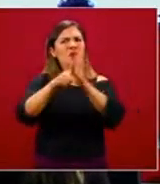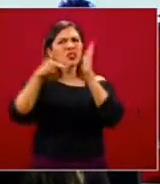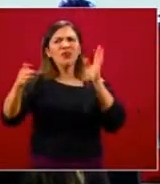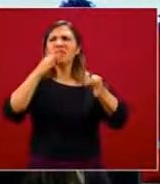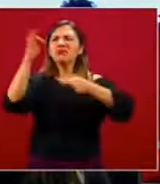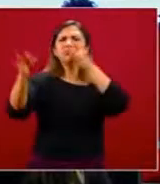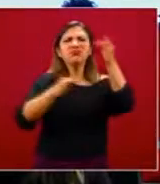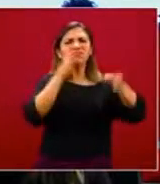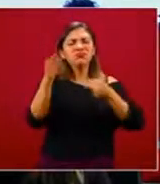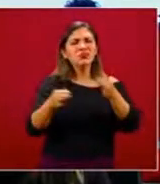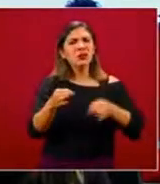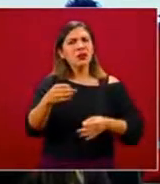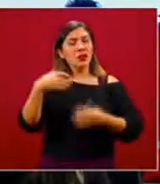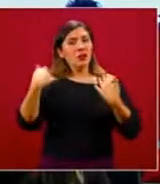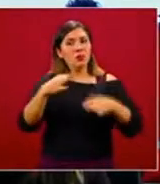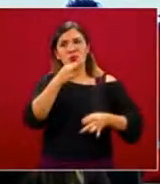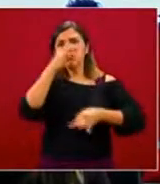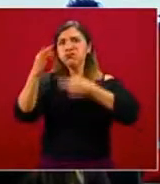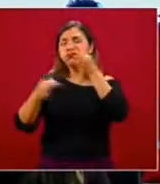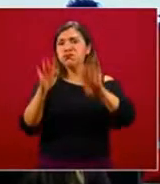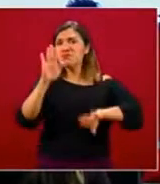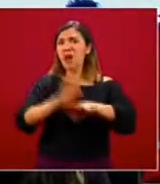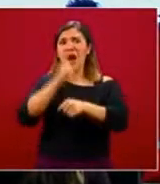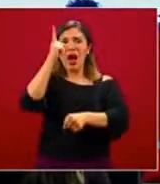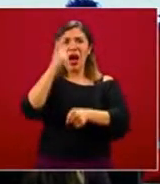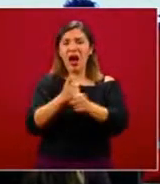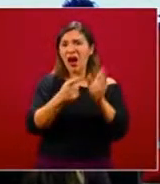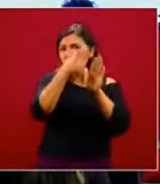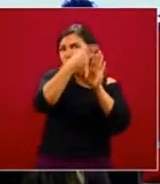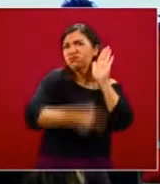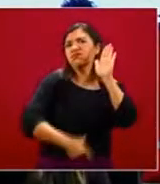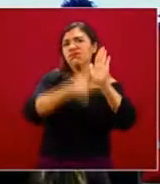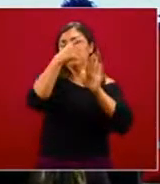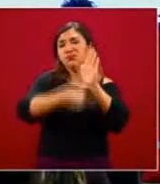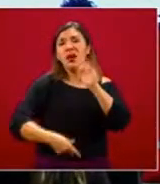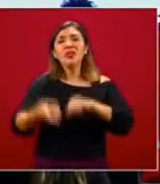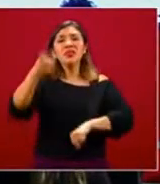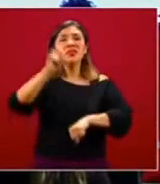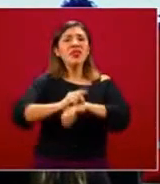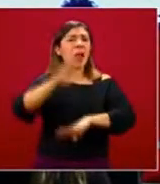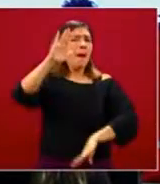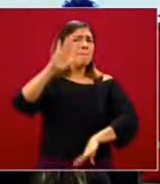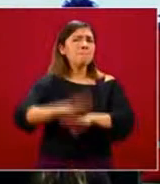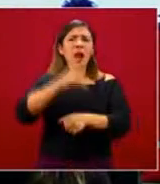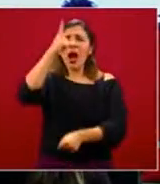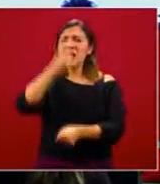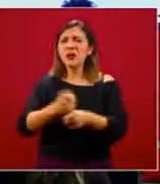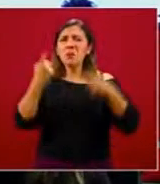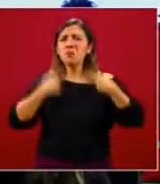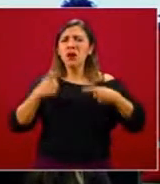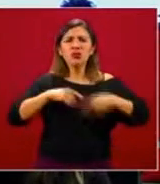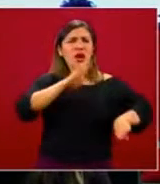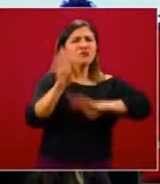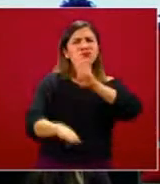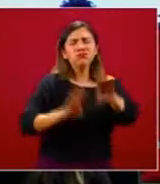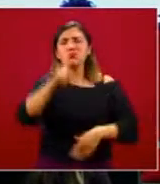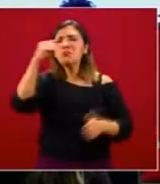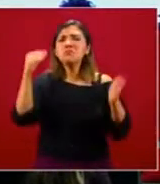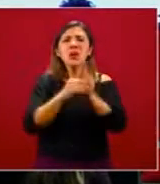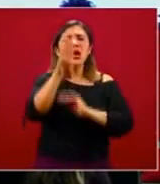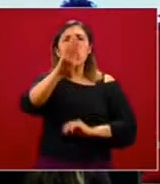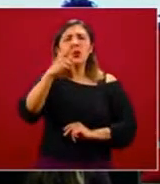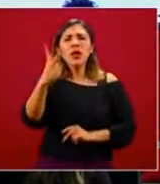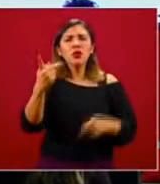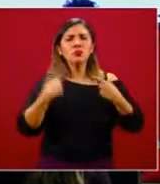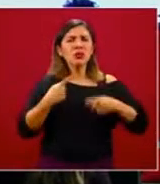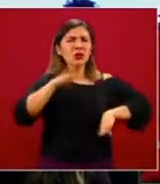unfortunate. nacional Today we had destacando en sus primeras planas a lot of national el día de la mayor newspapers who on their número front de pages muertes, had that this was the 1092